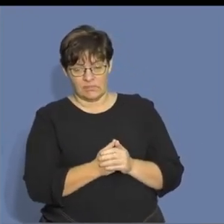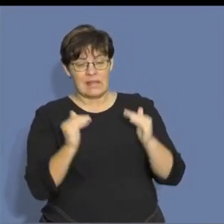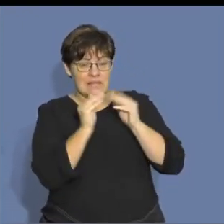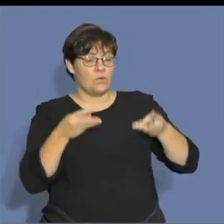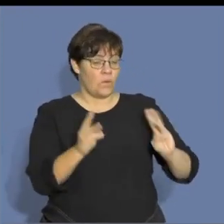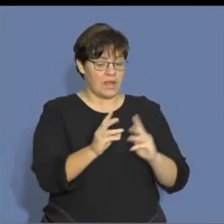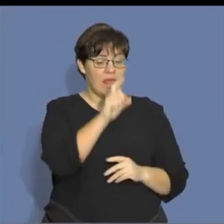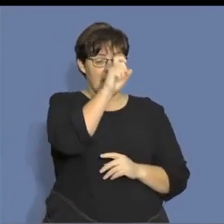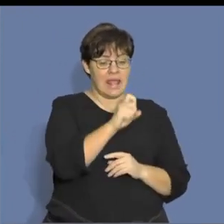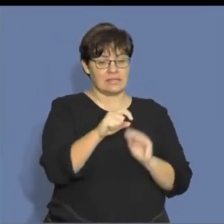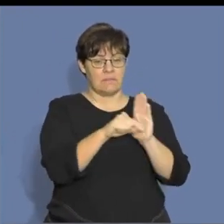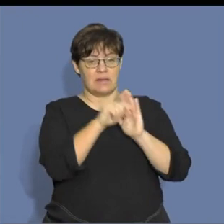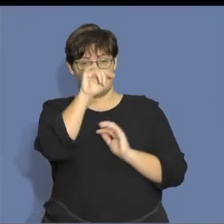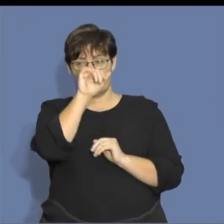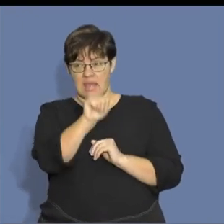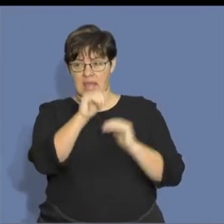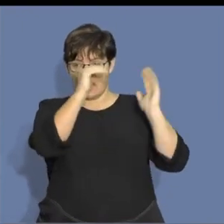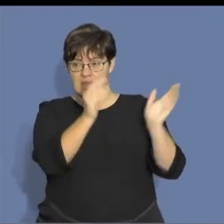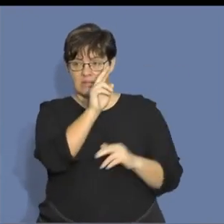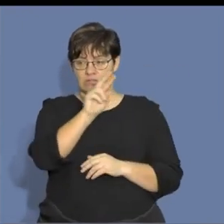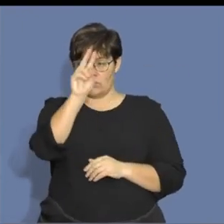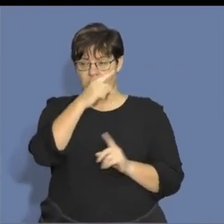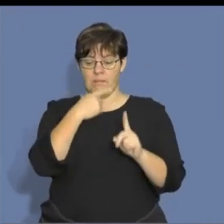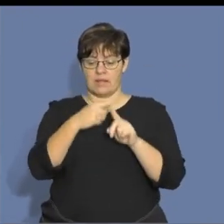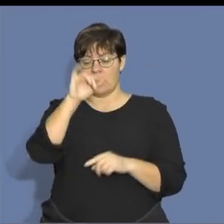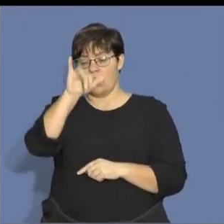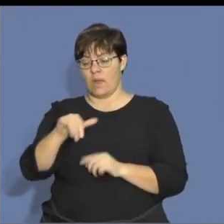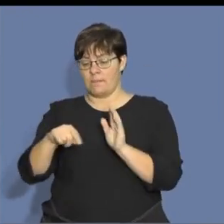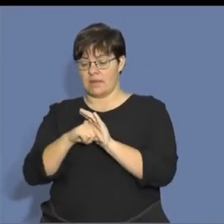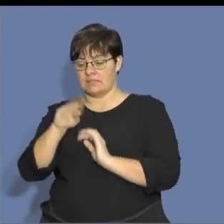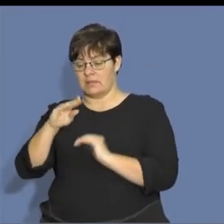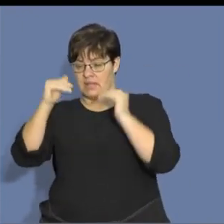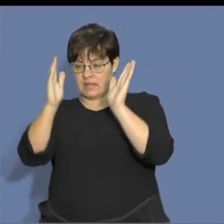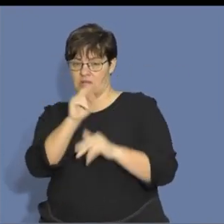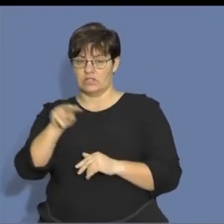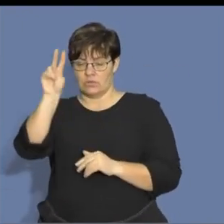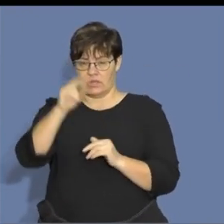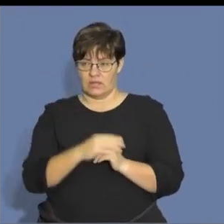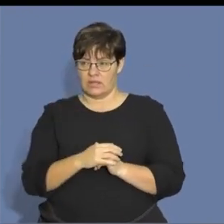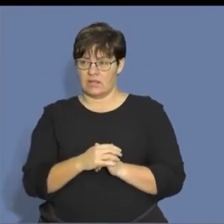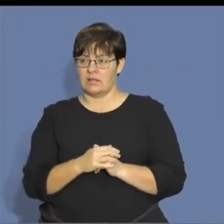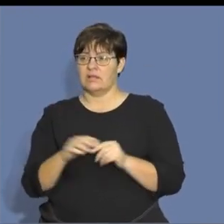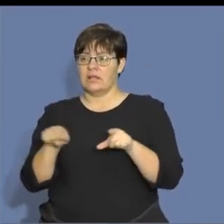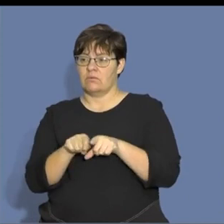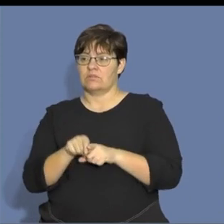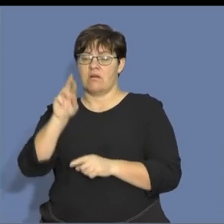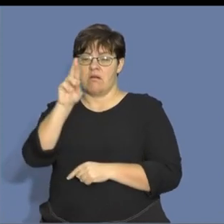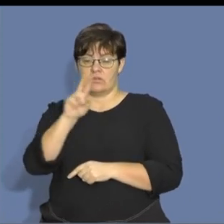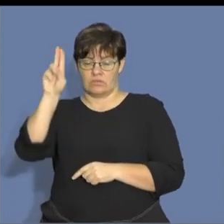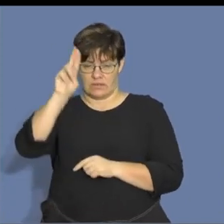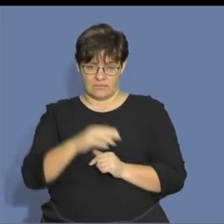x minus a squared plus y minus b squared is equal to r